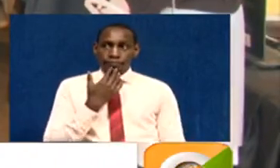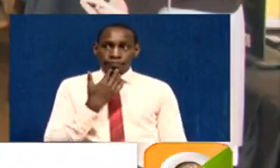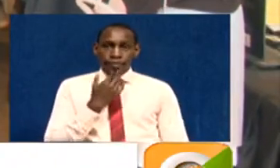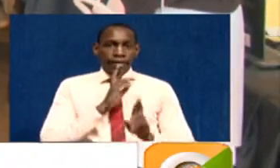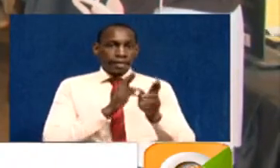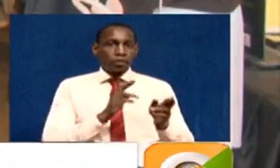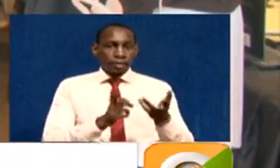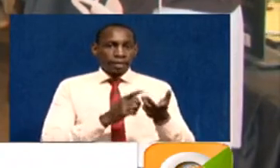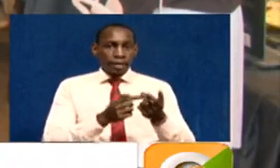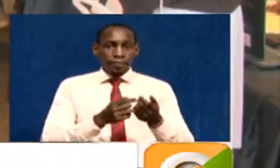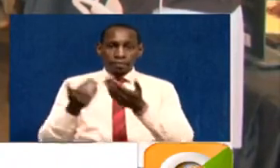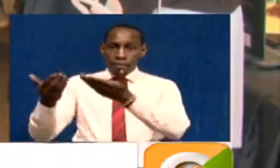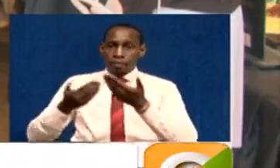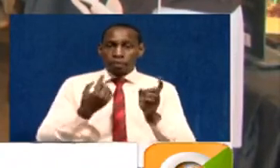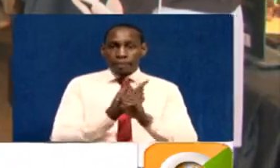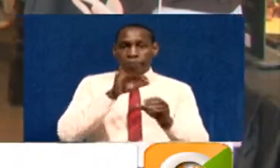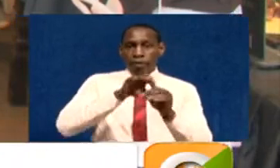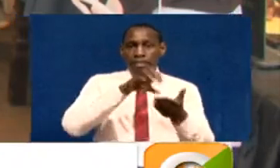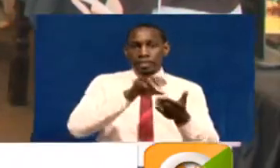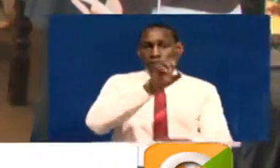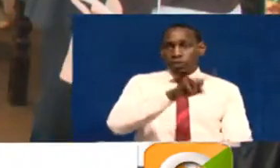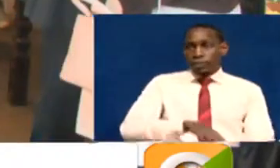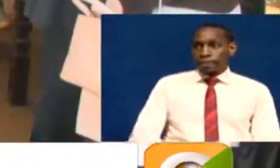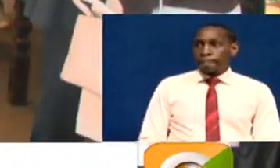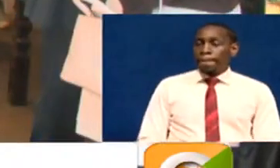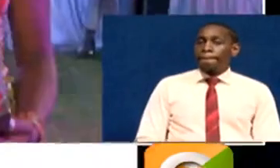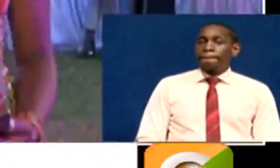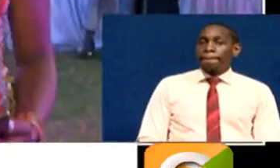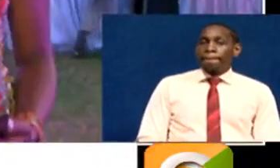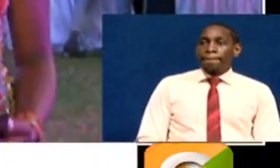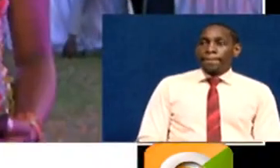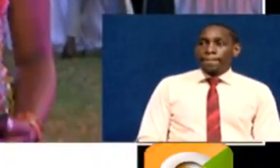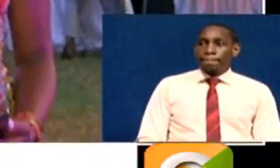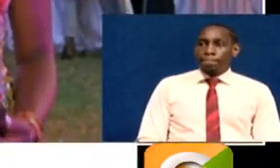how much of the results have started streaming in from the various polling stations?